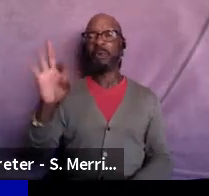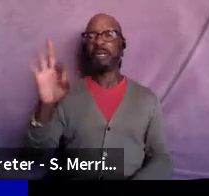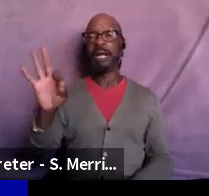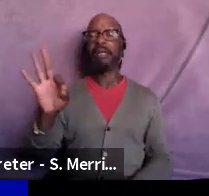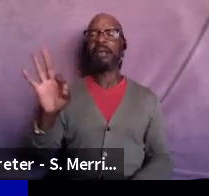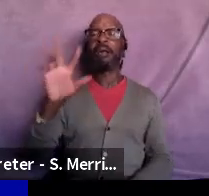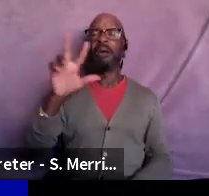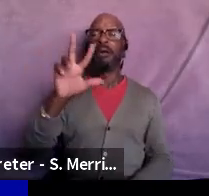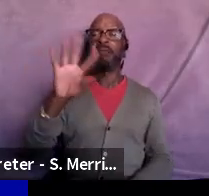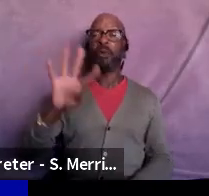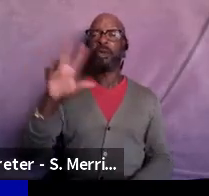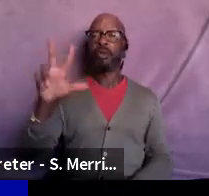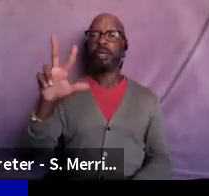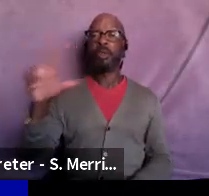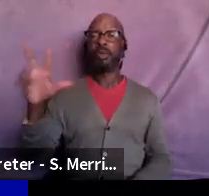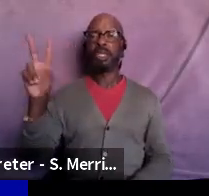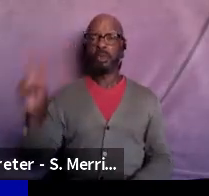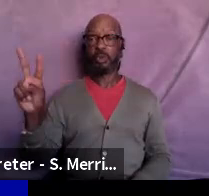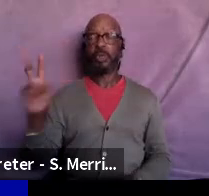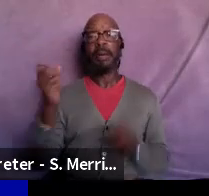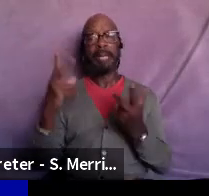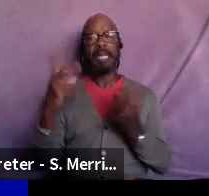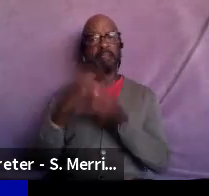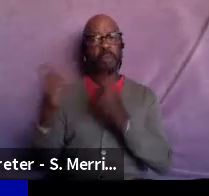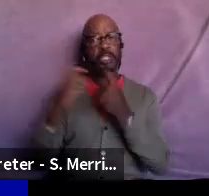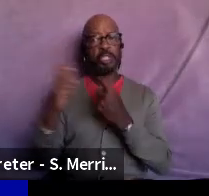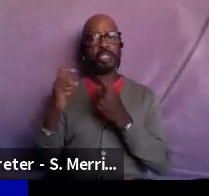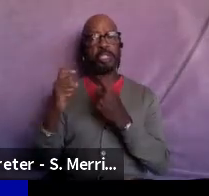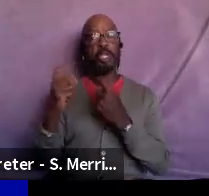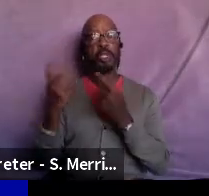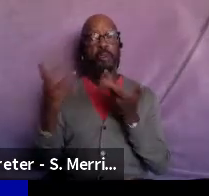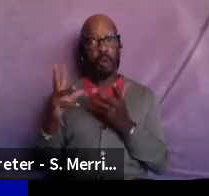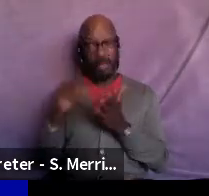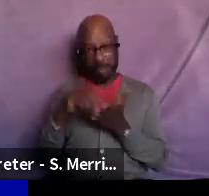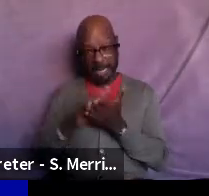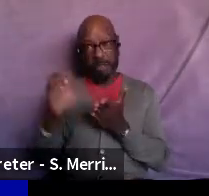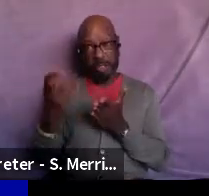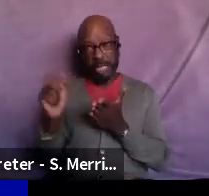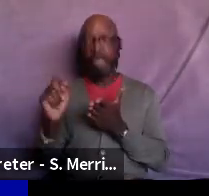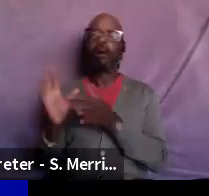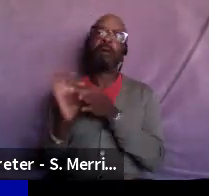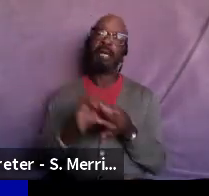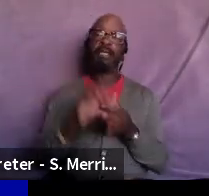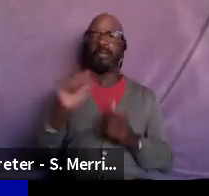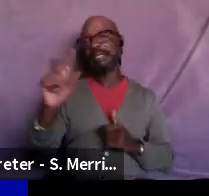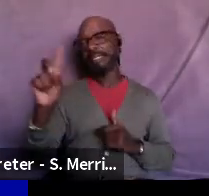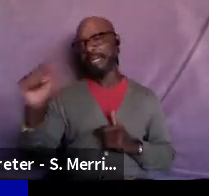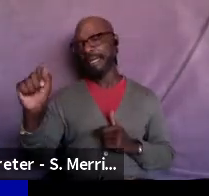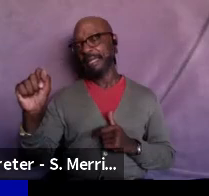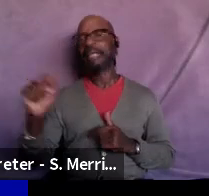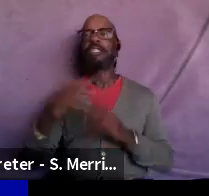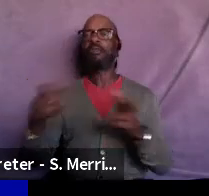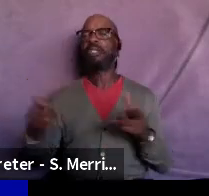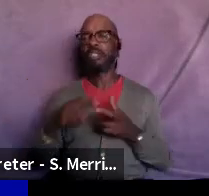1-800-949-4232. Many of the questions that you've asked are ADA related questions that our regional centers that TA staff